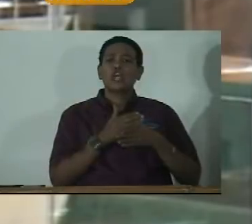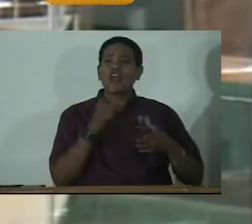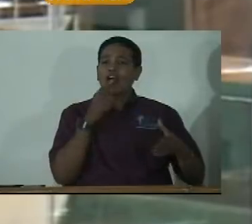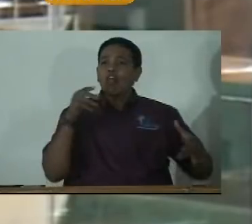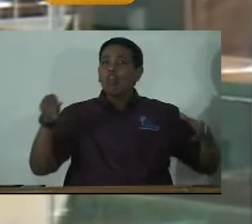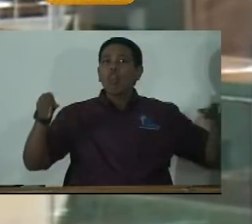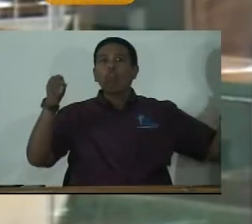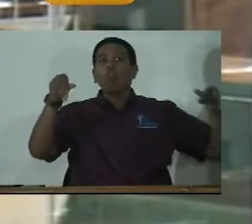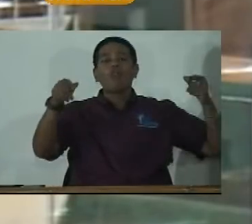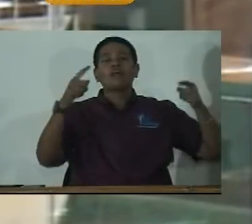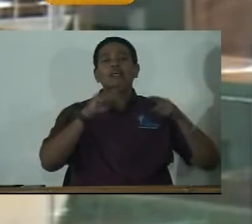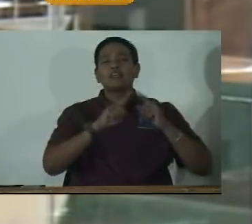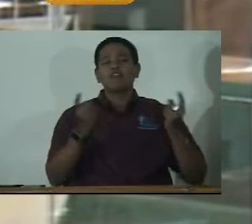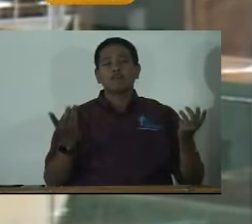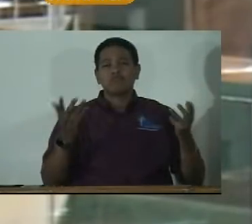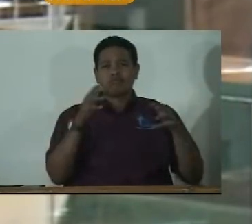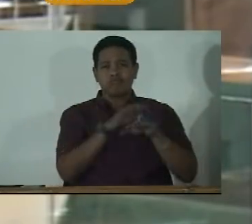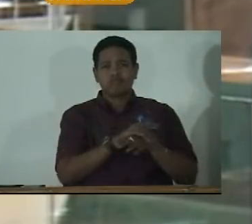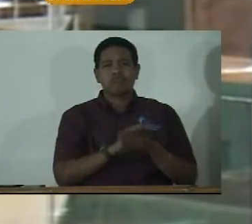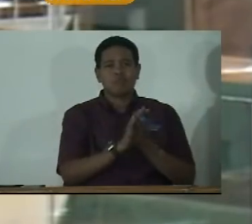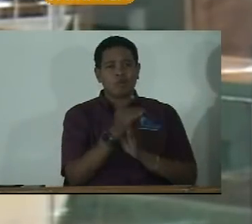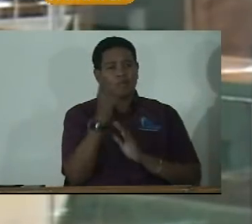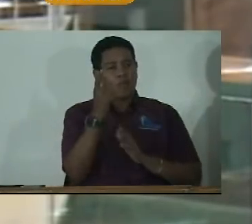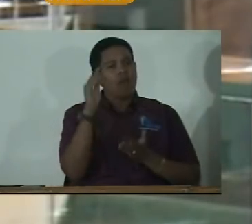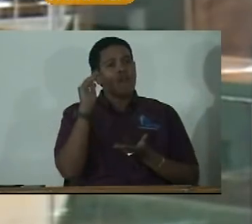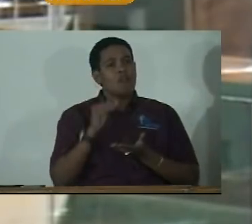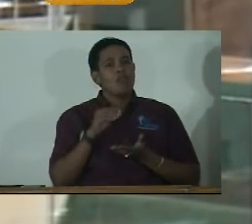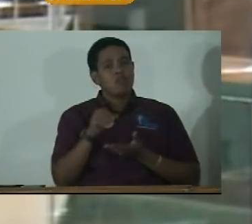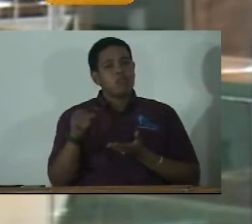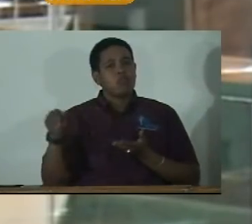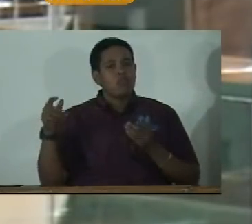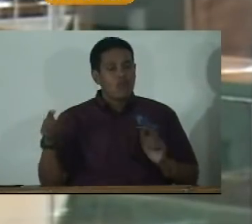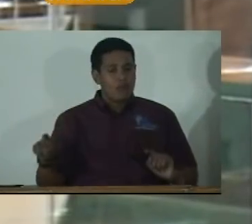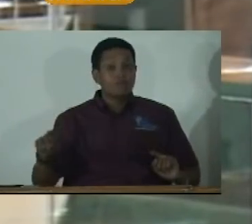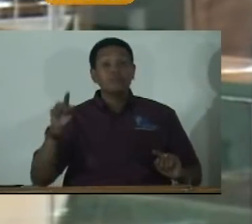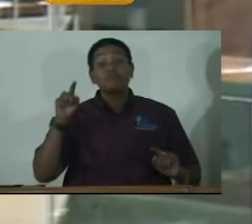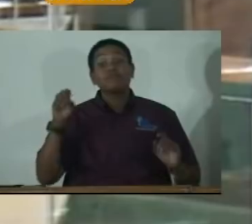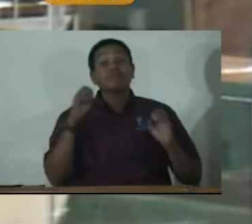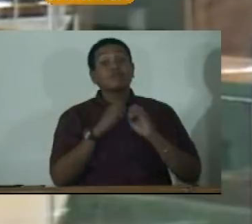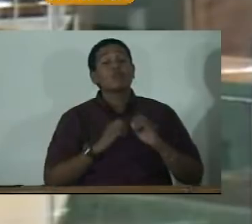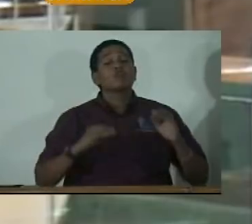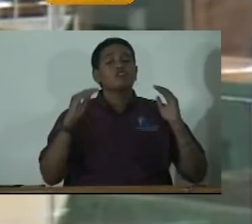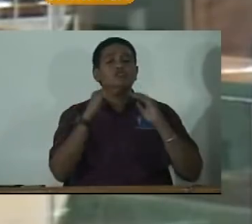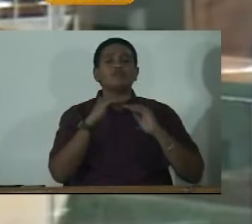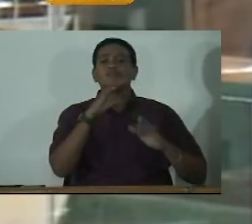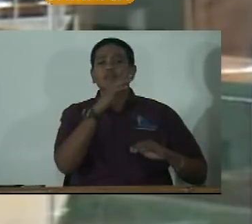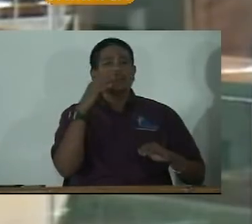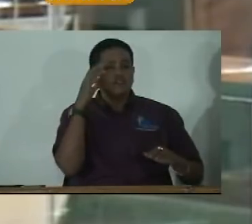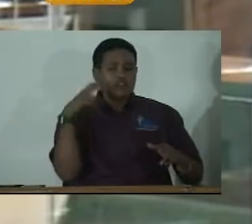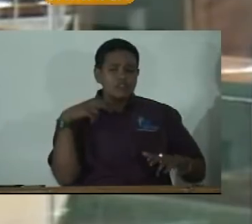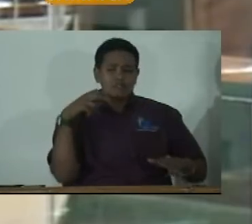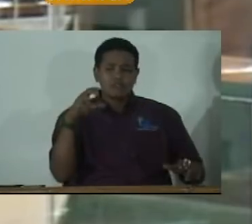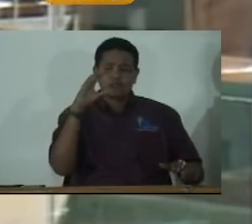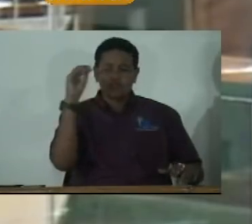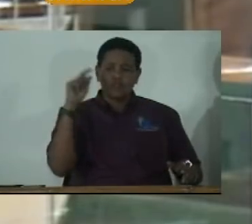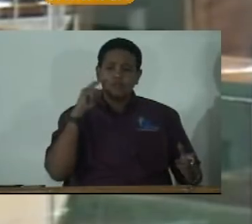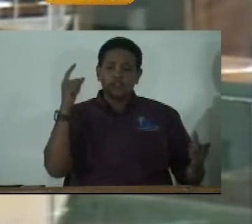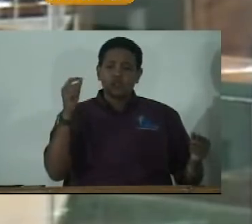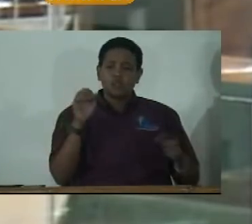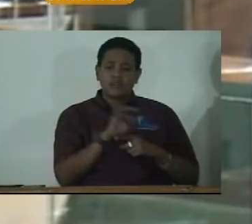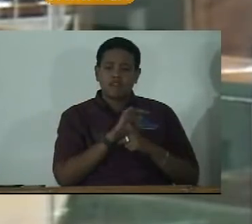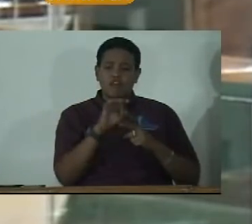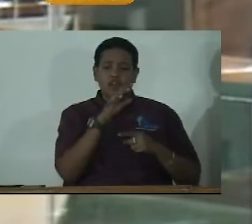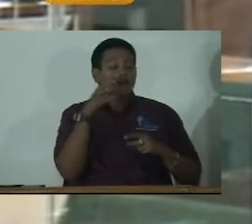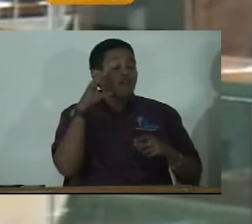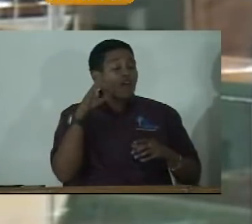This position is further justified on the ground that the Agro-Investment Corporation has been conducting the functions of the